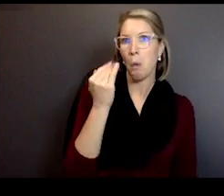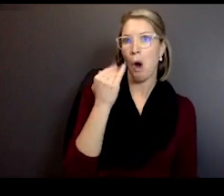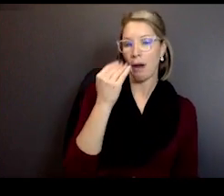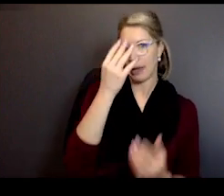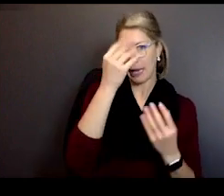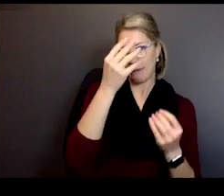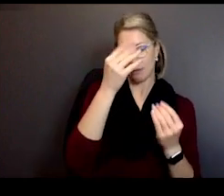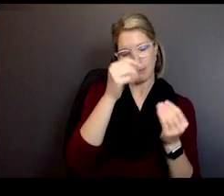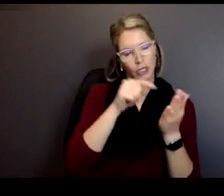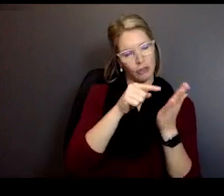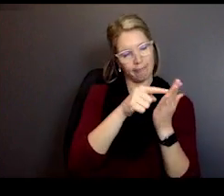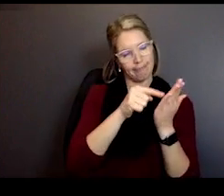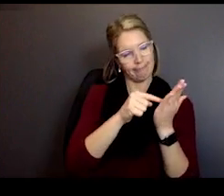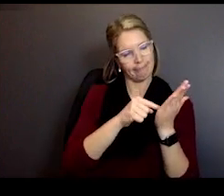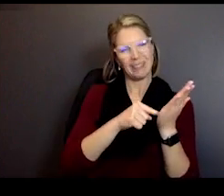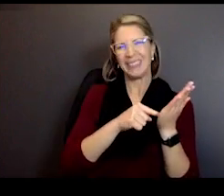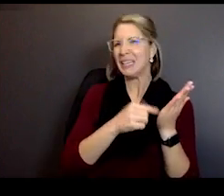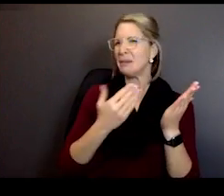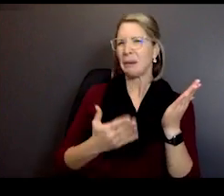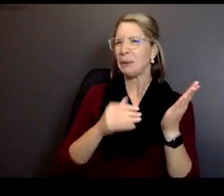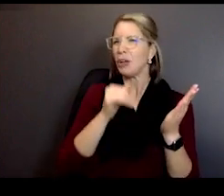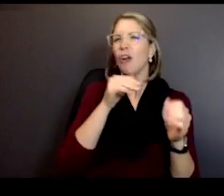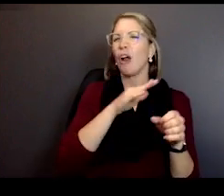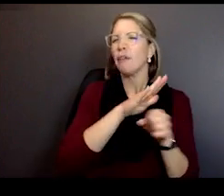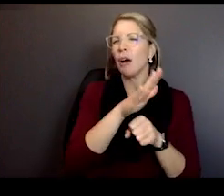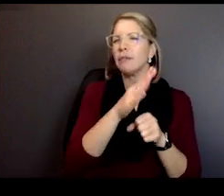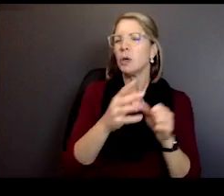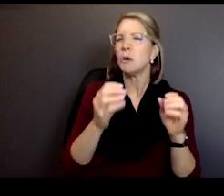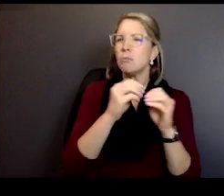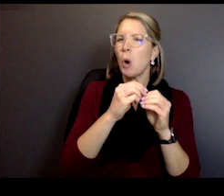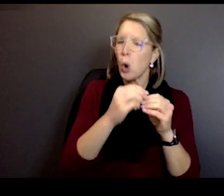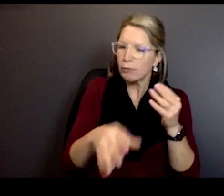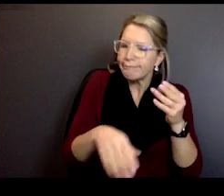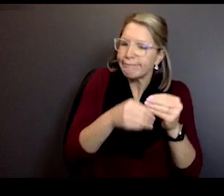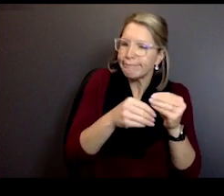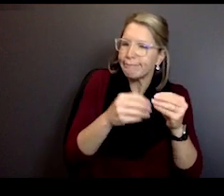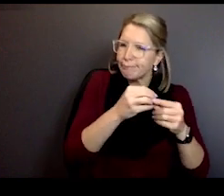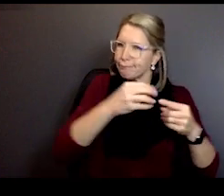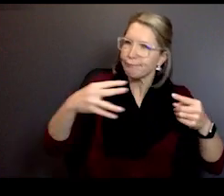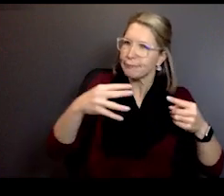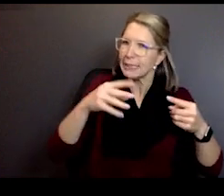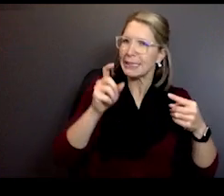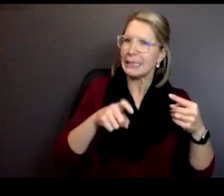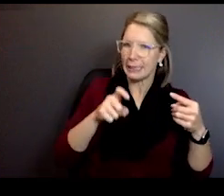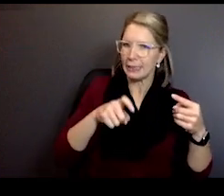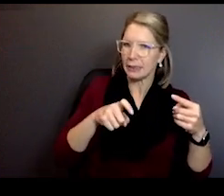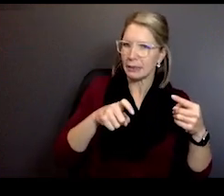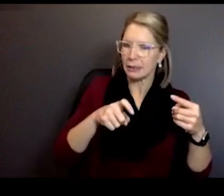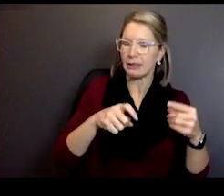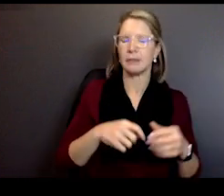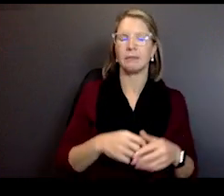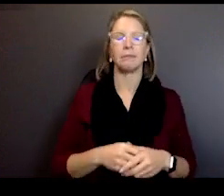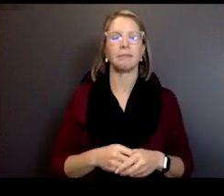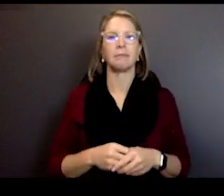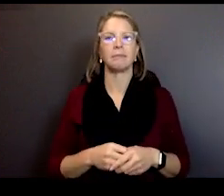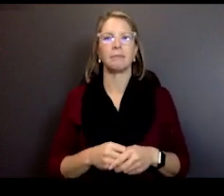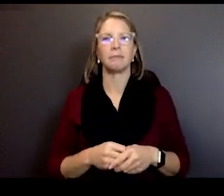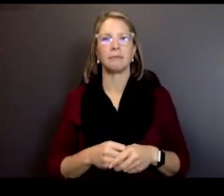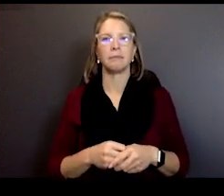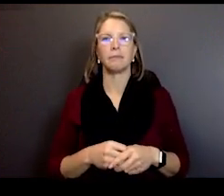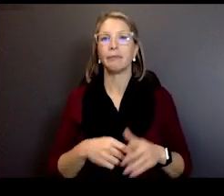details you previously provided may not have described how your patient's impairment met the criteria of a particular